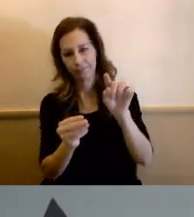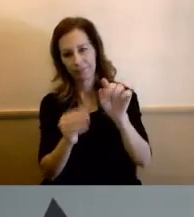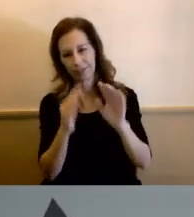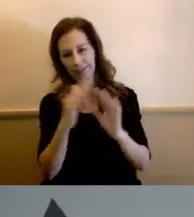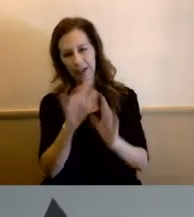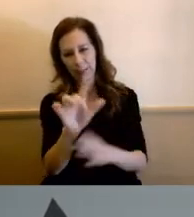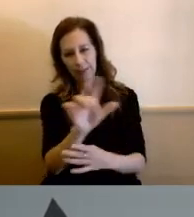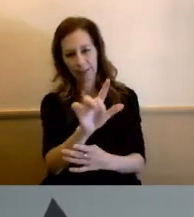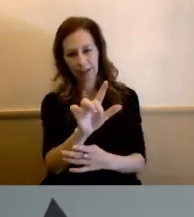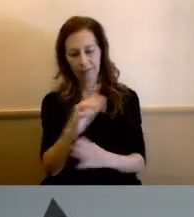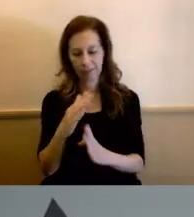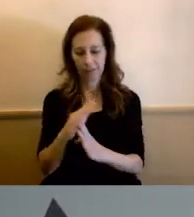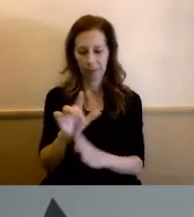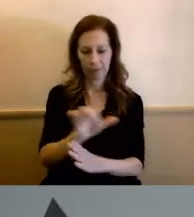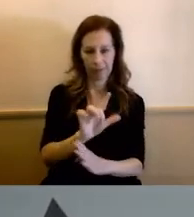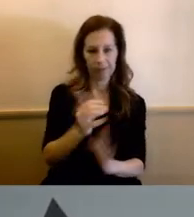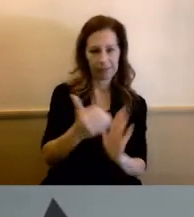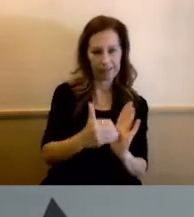is right here.